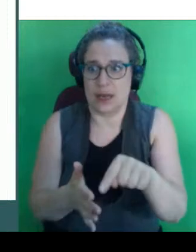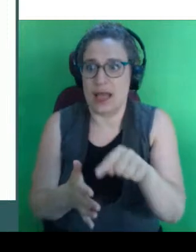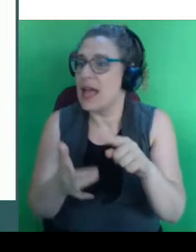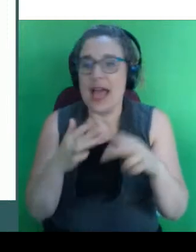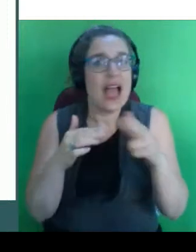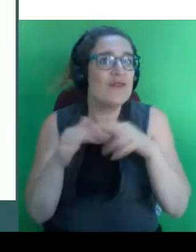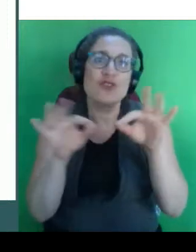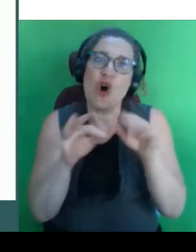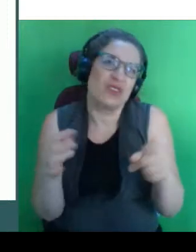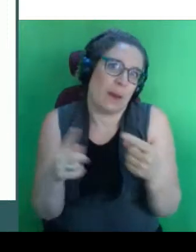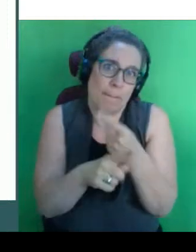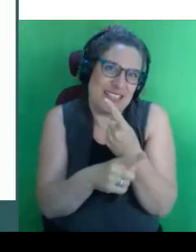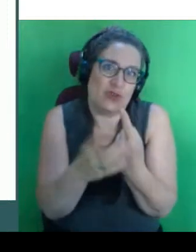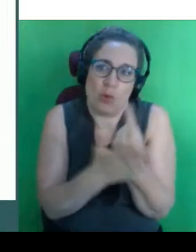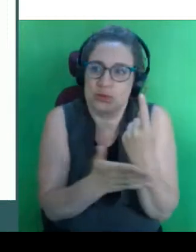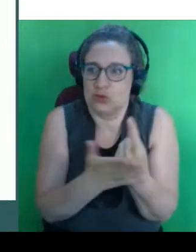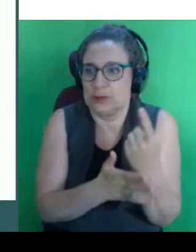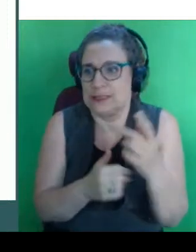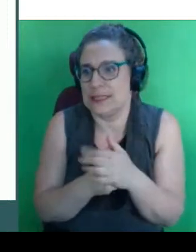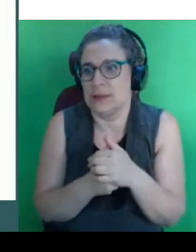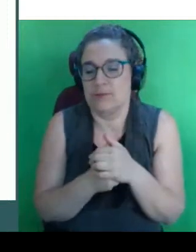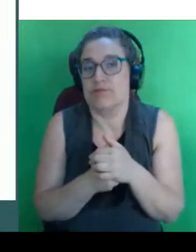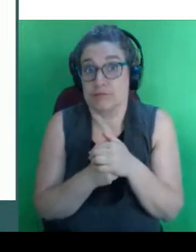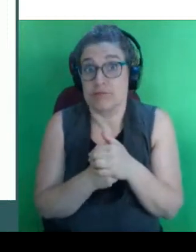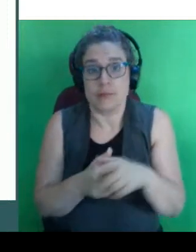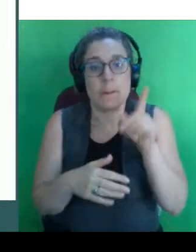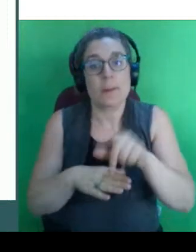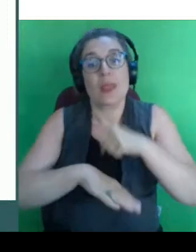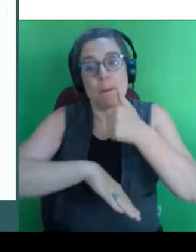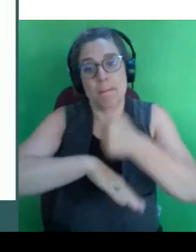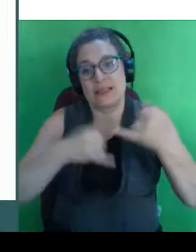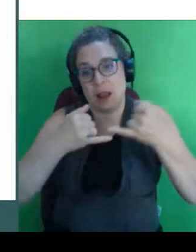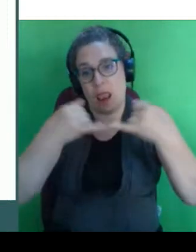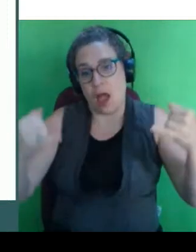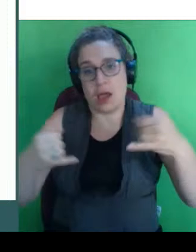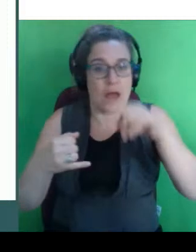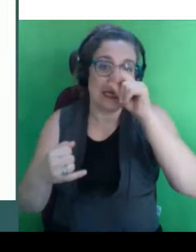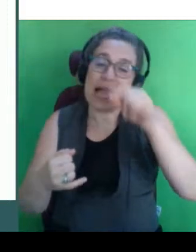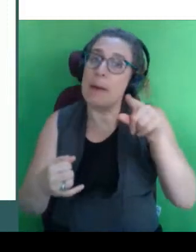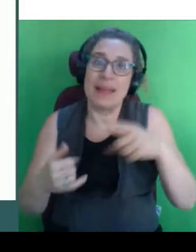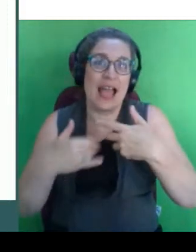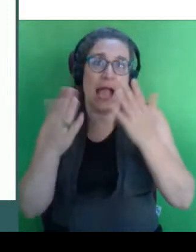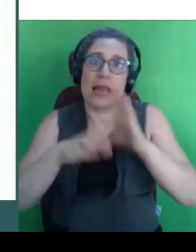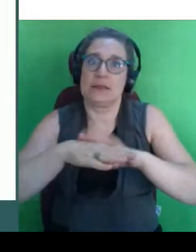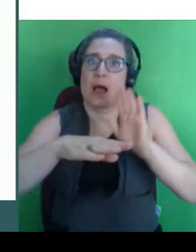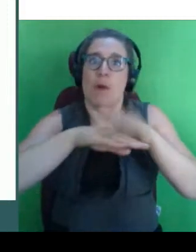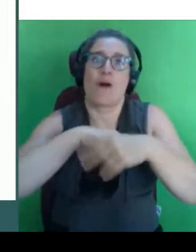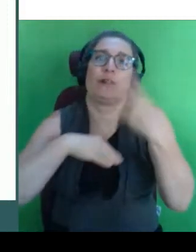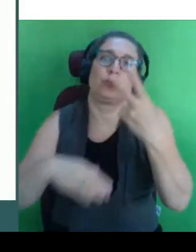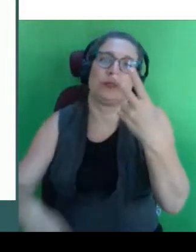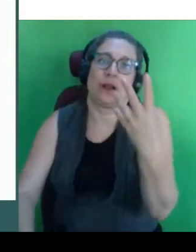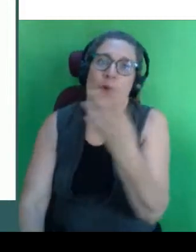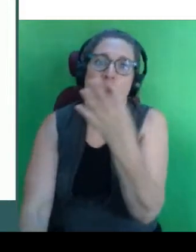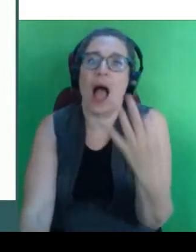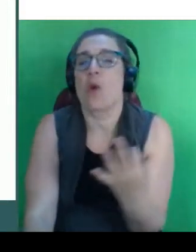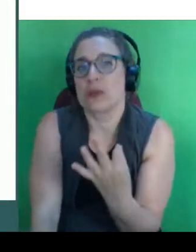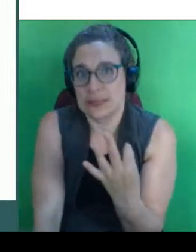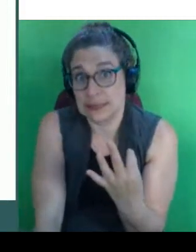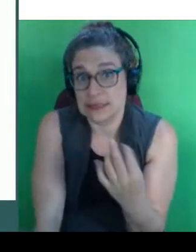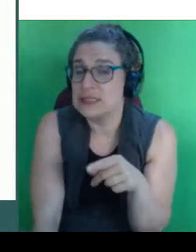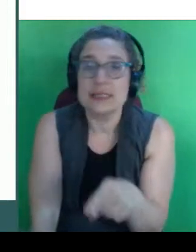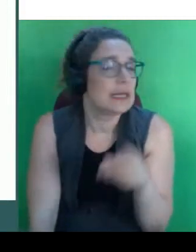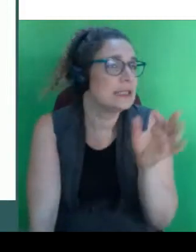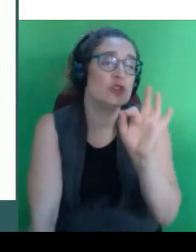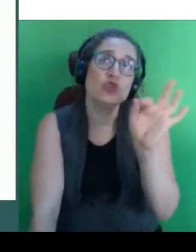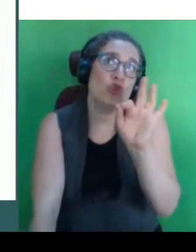The baseline sample can be taken at any time greater than 24 hours. So it's not a reason